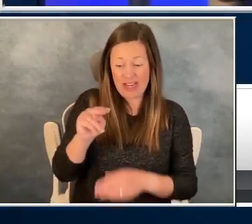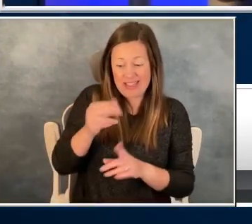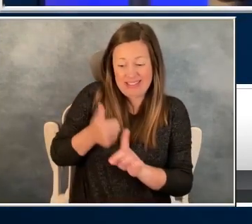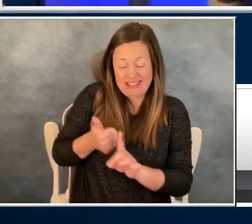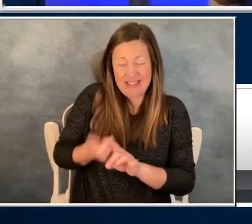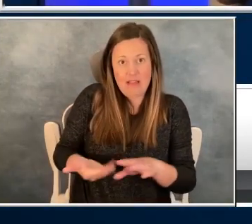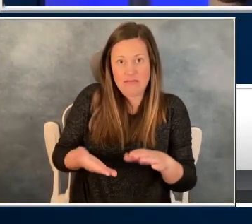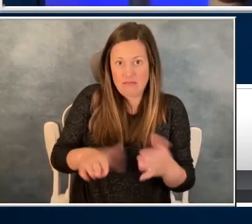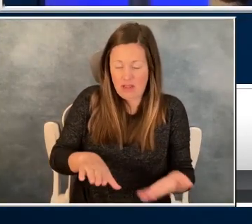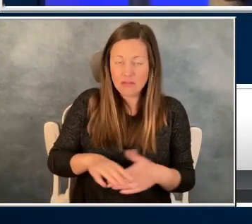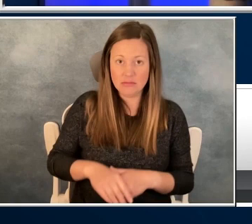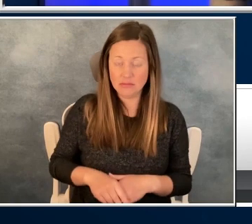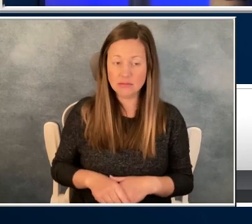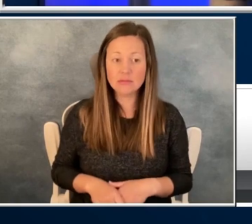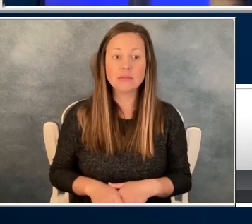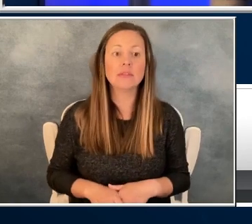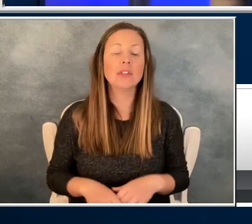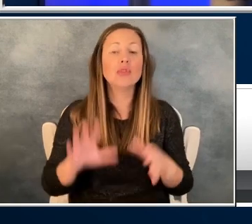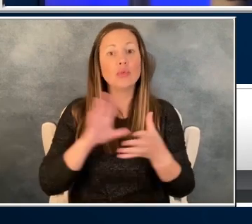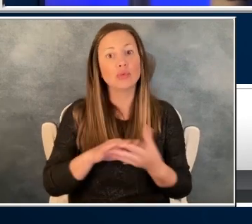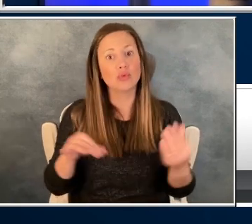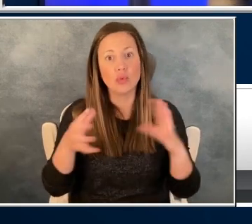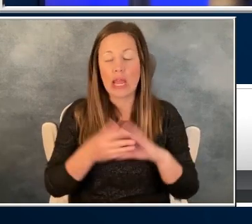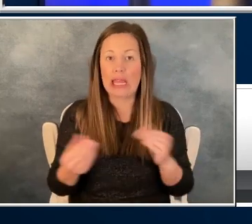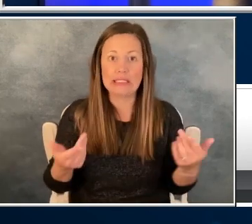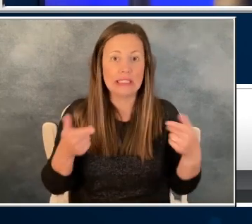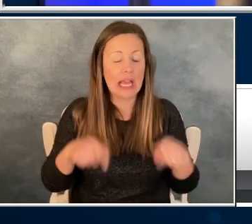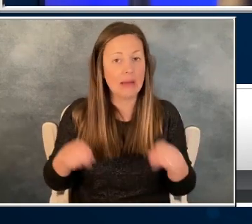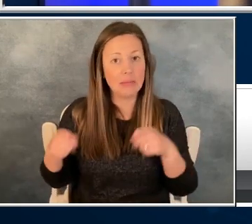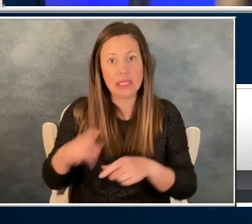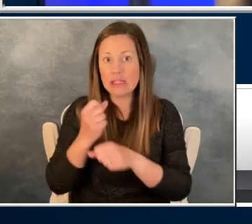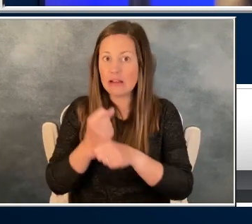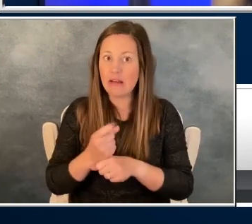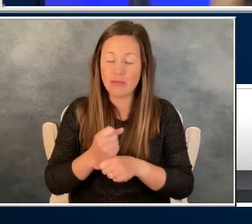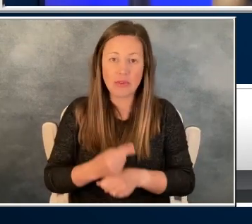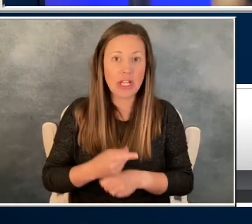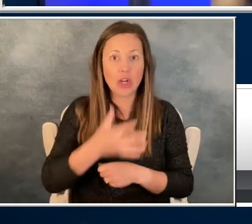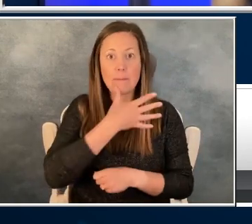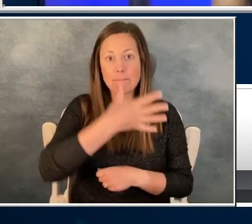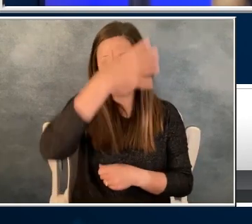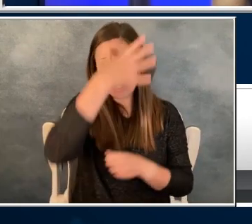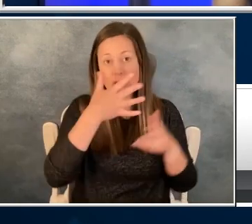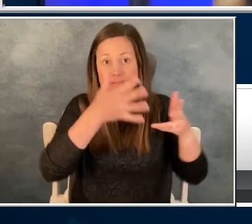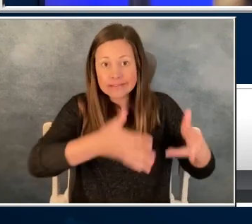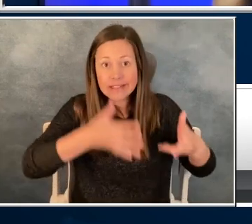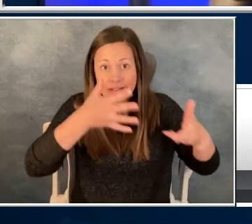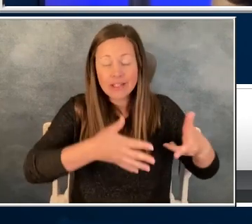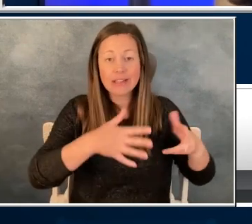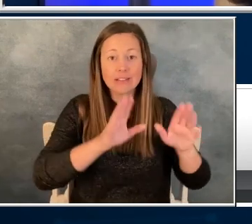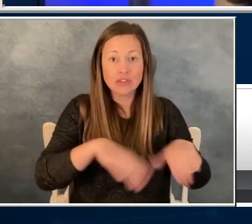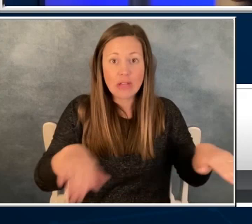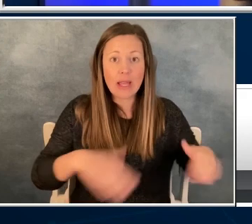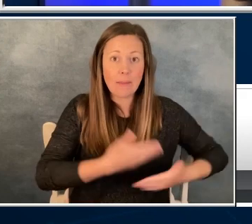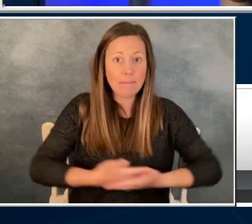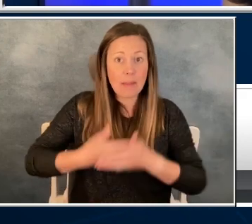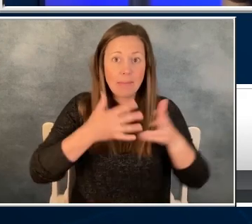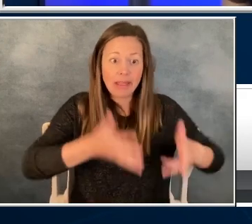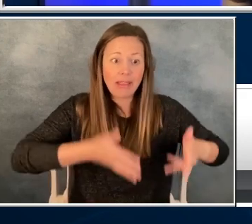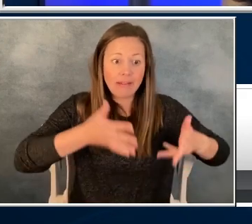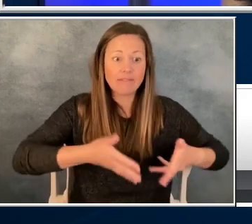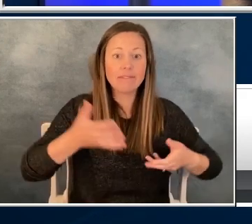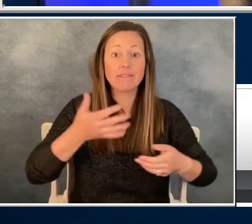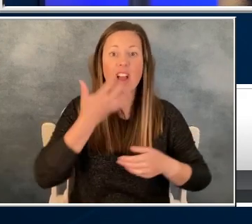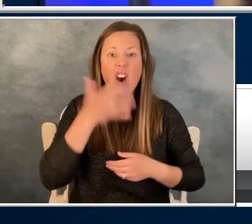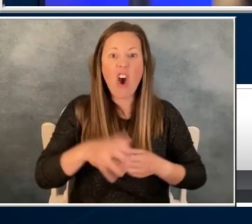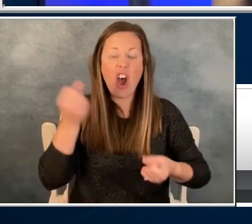We do stories on this. This happens every summer, parents leaving their child or their baby in a hot car, and all the time they say they never